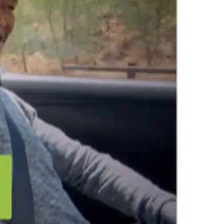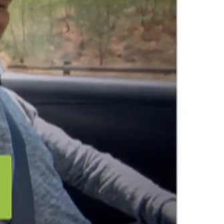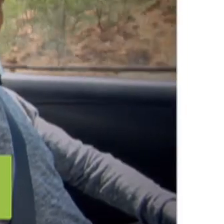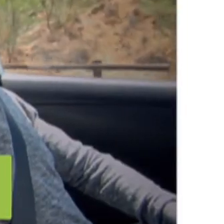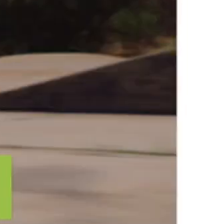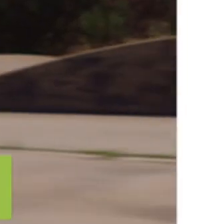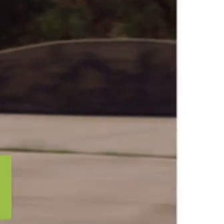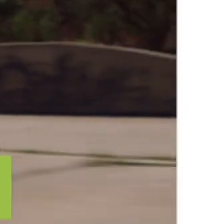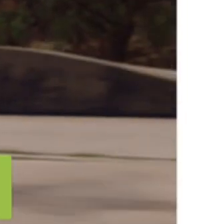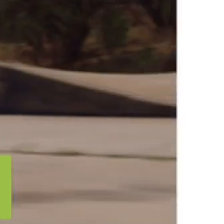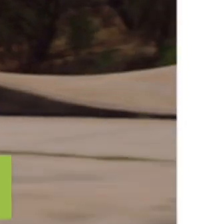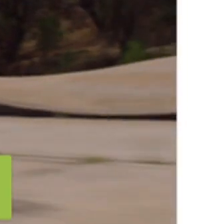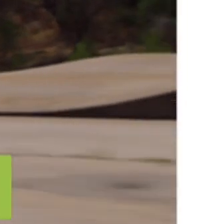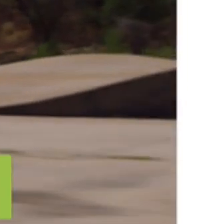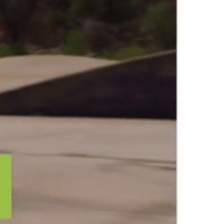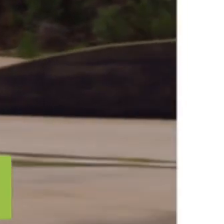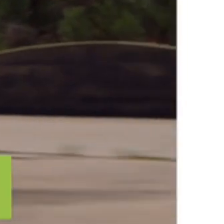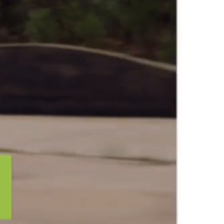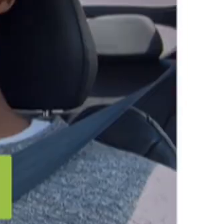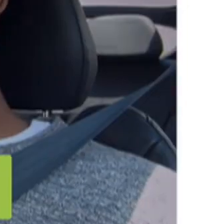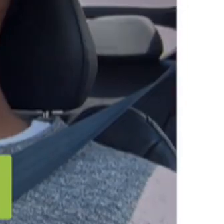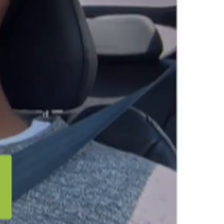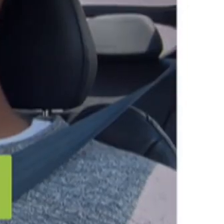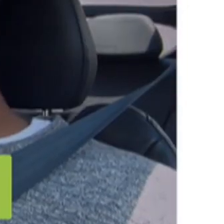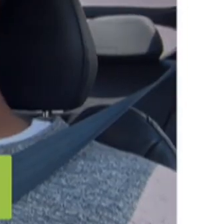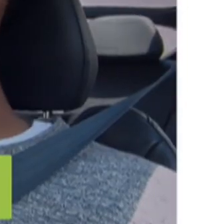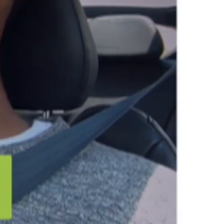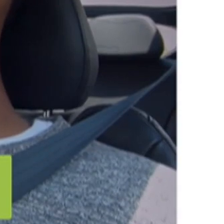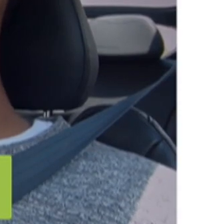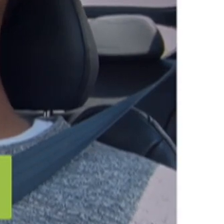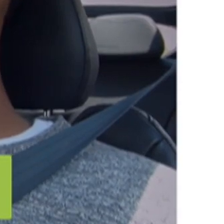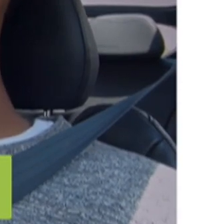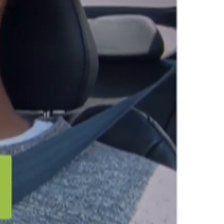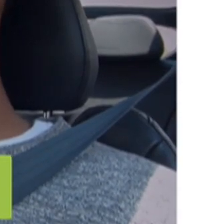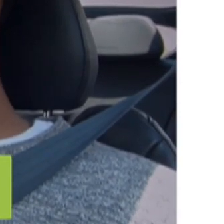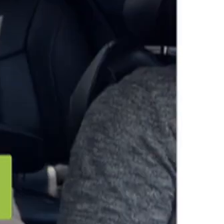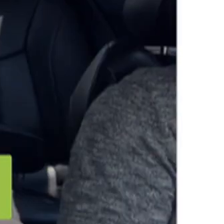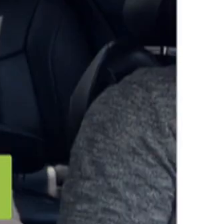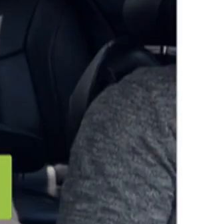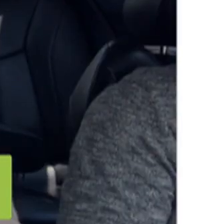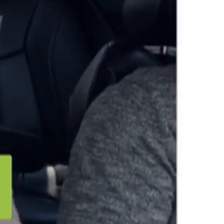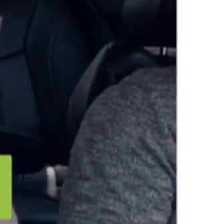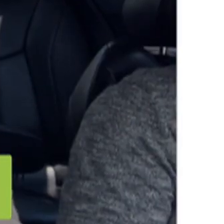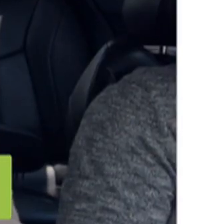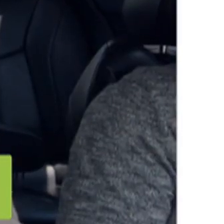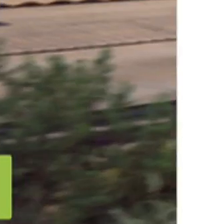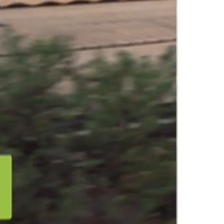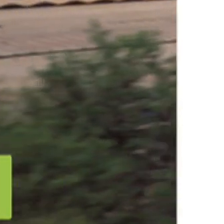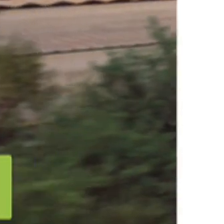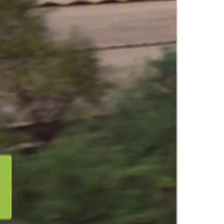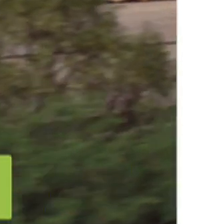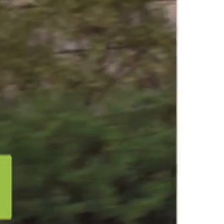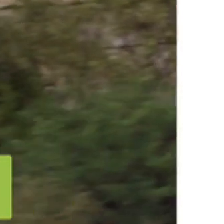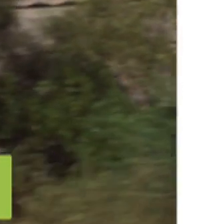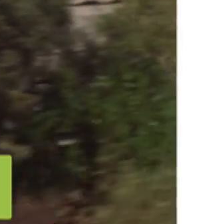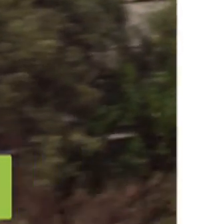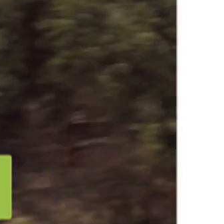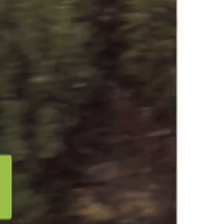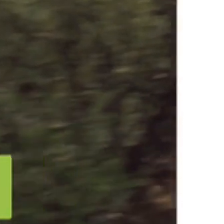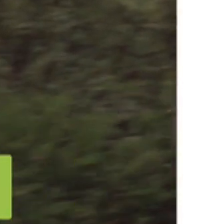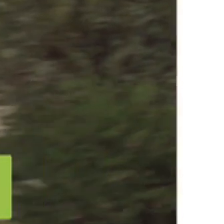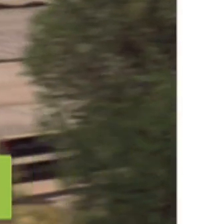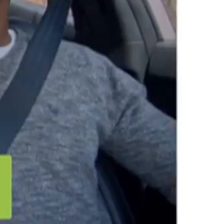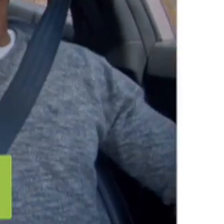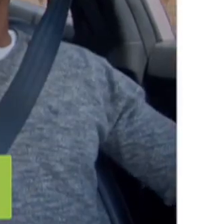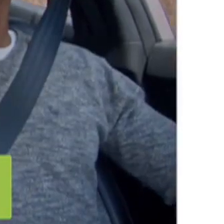did you actually end up saving? 471 rand. That must make the trips to Ladysmith a bit more bearable. It makes to it this so petrol much tank. easier. I can't believe it took me this